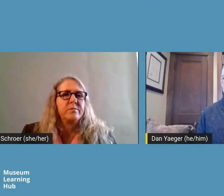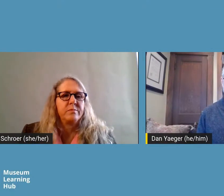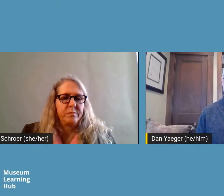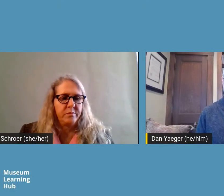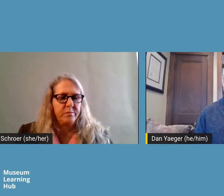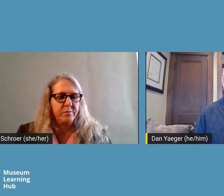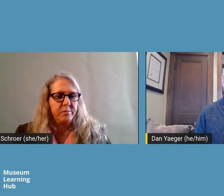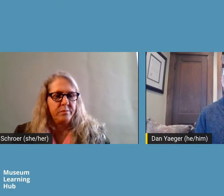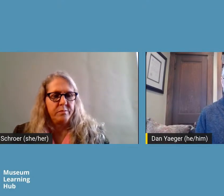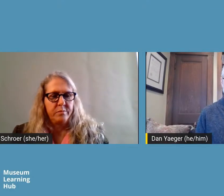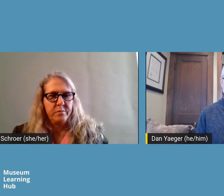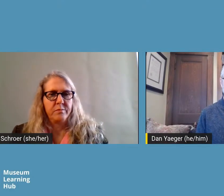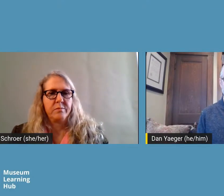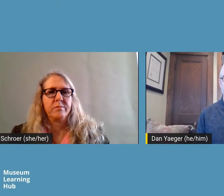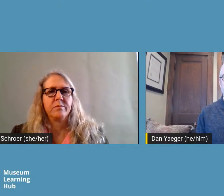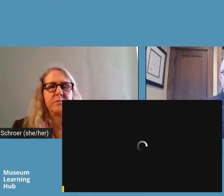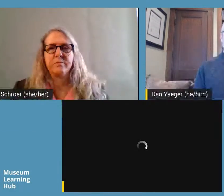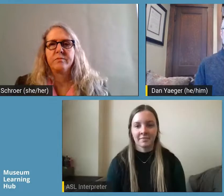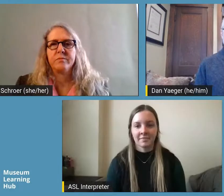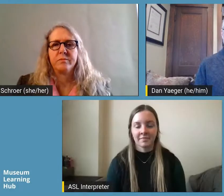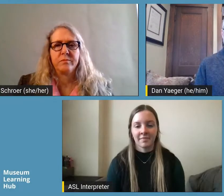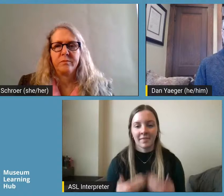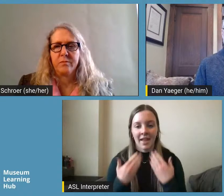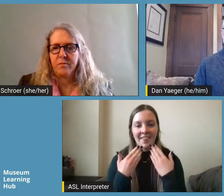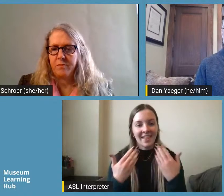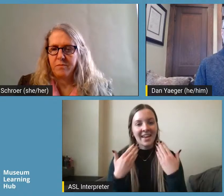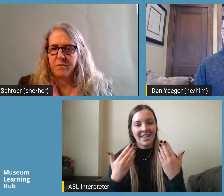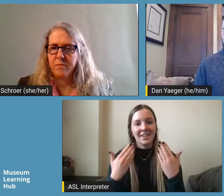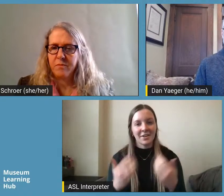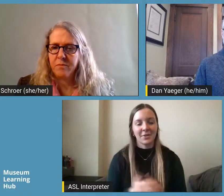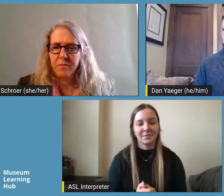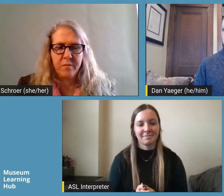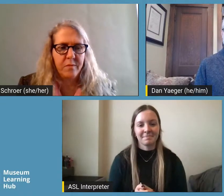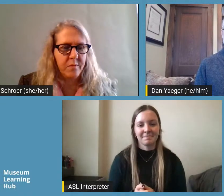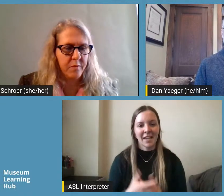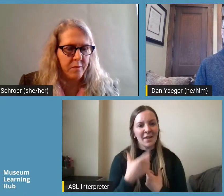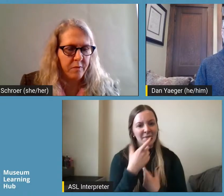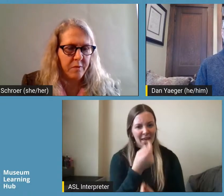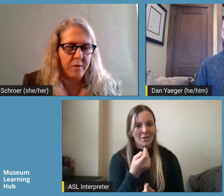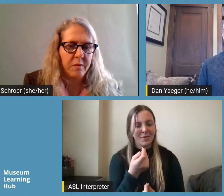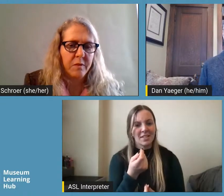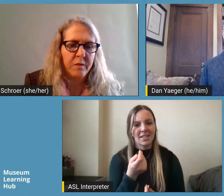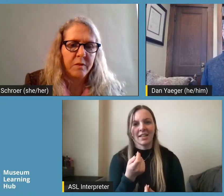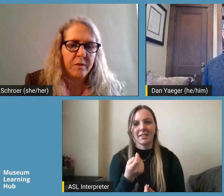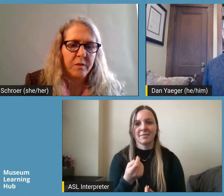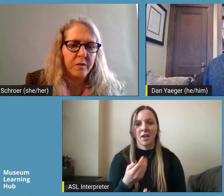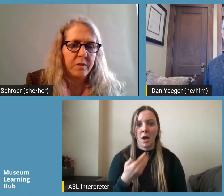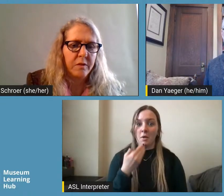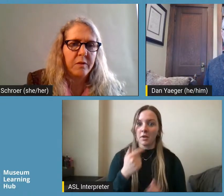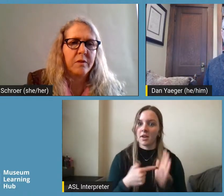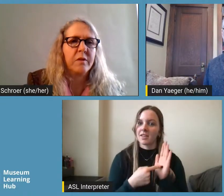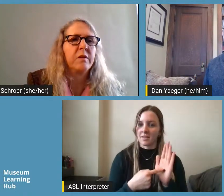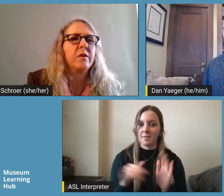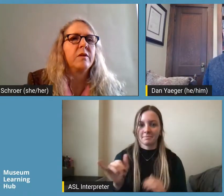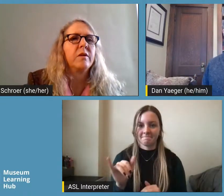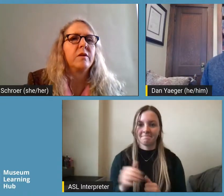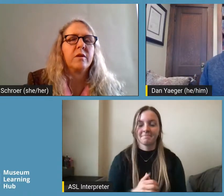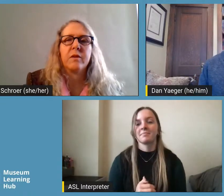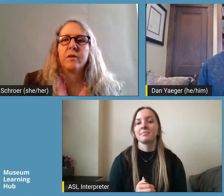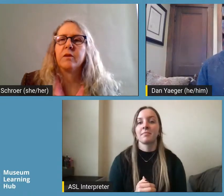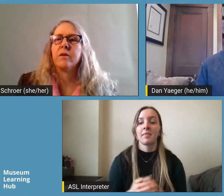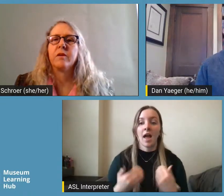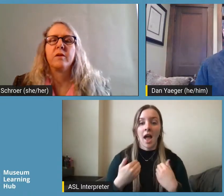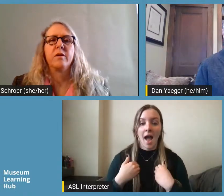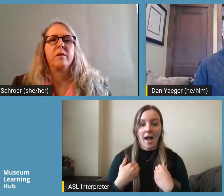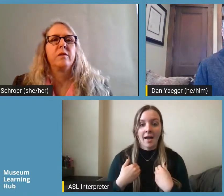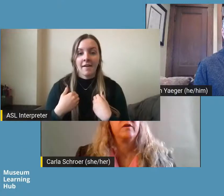Thank you. It was terrific. Very interesting, and wow, what great examples. So we have a few questions here from our chat,